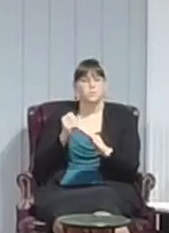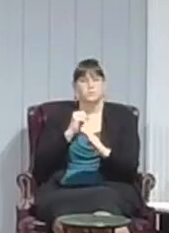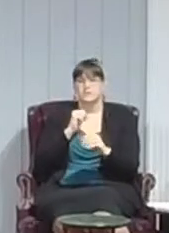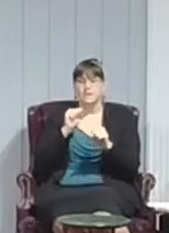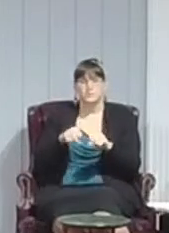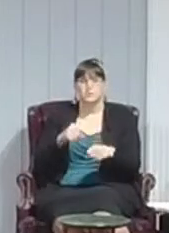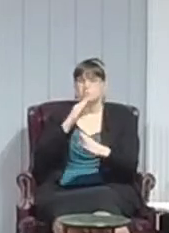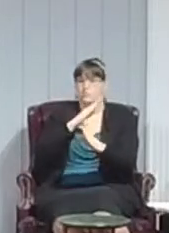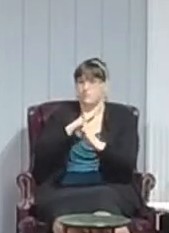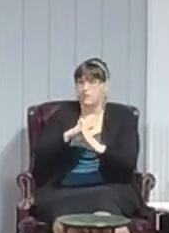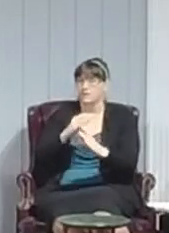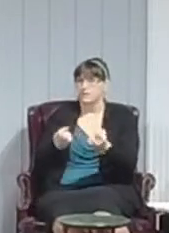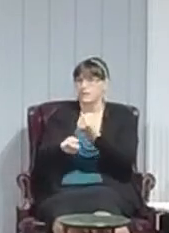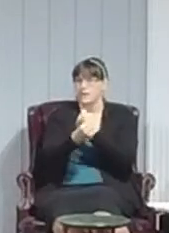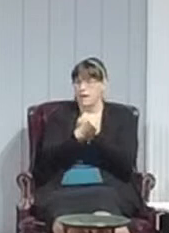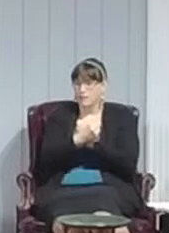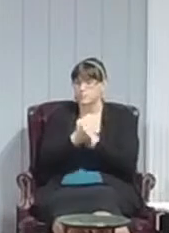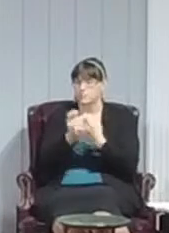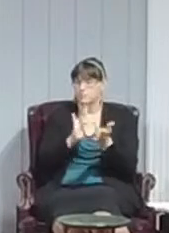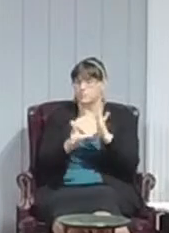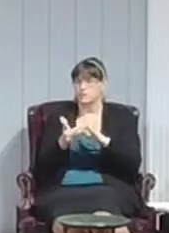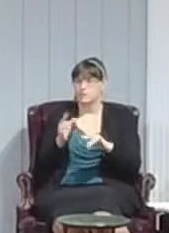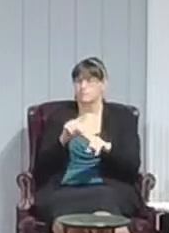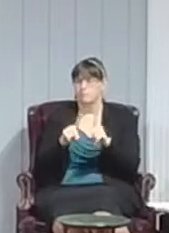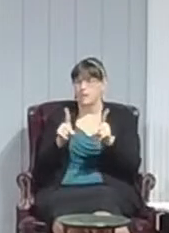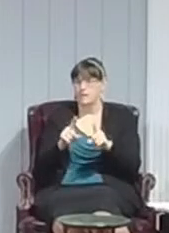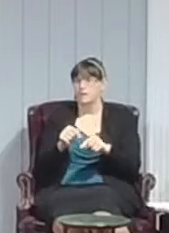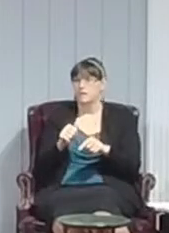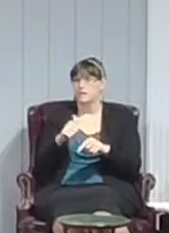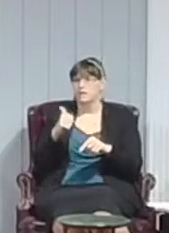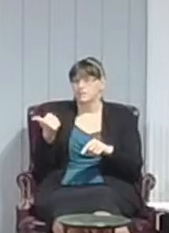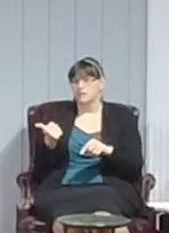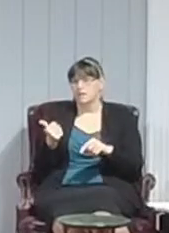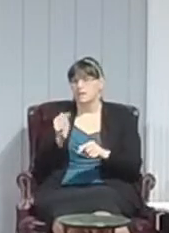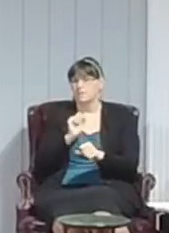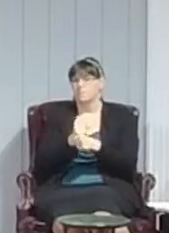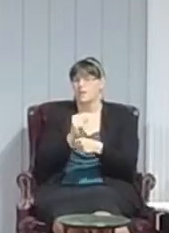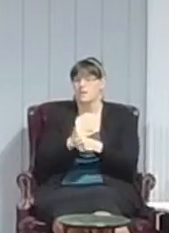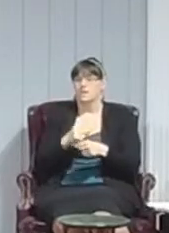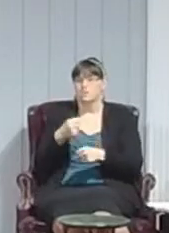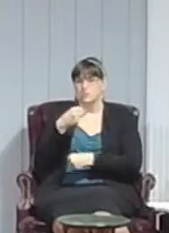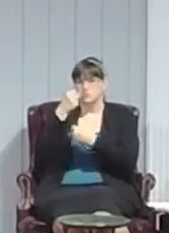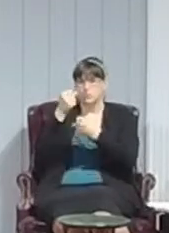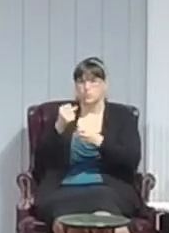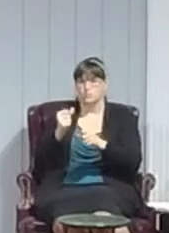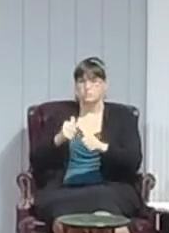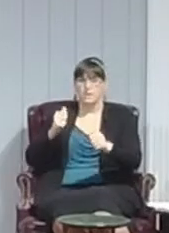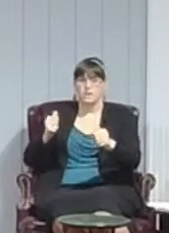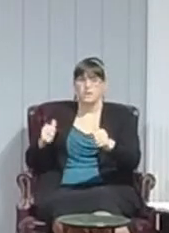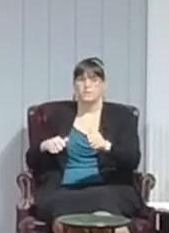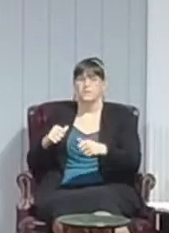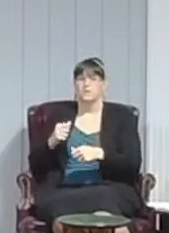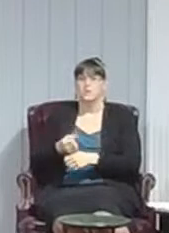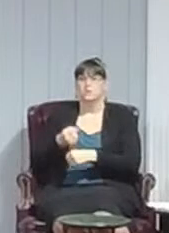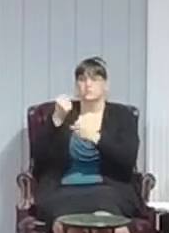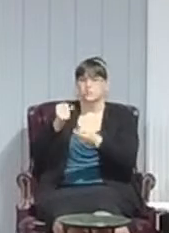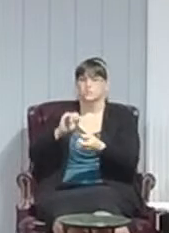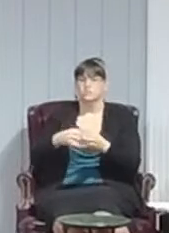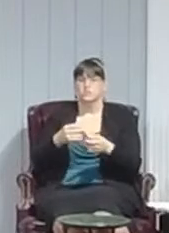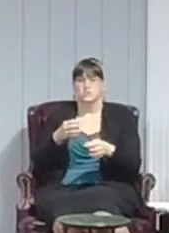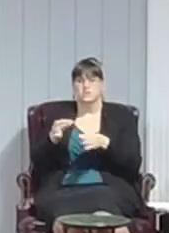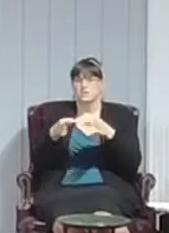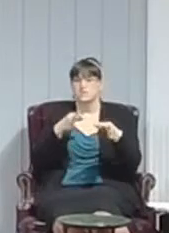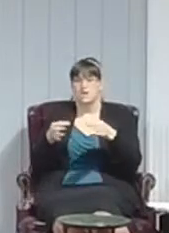instead of making the soldiers back off, what if in instead, the soldiers just decided, fine, we're